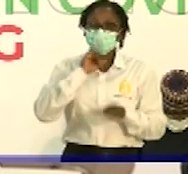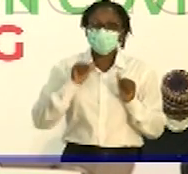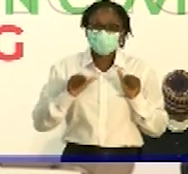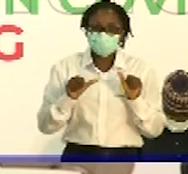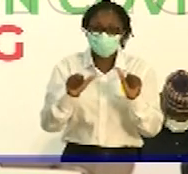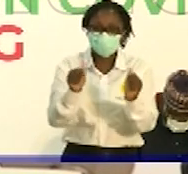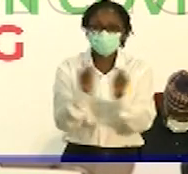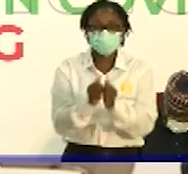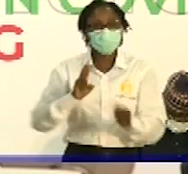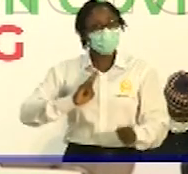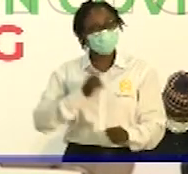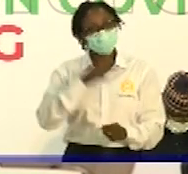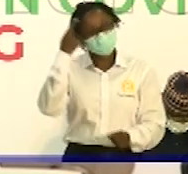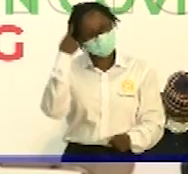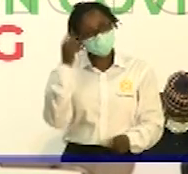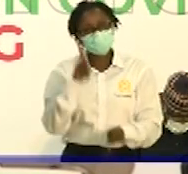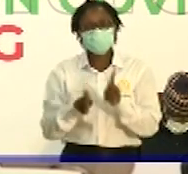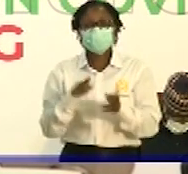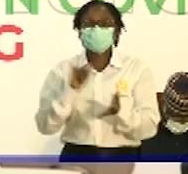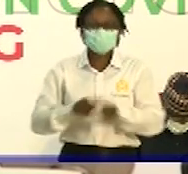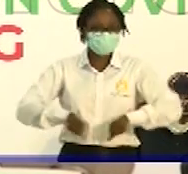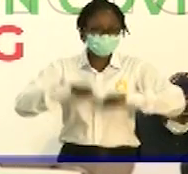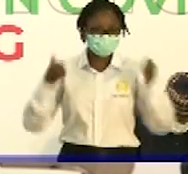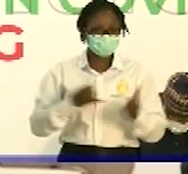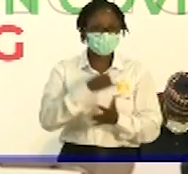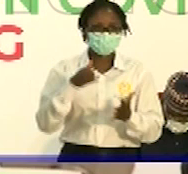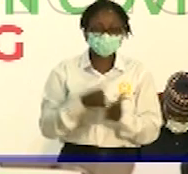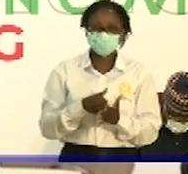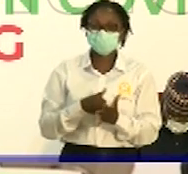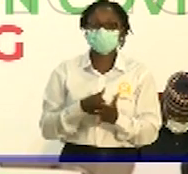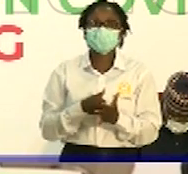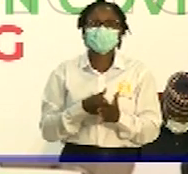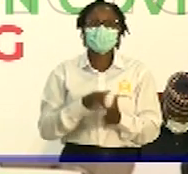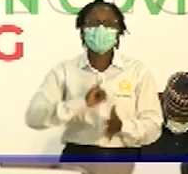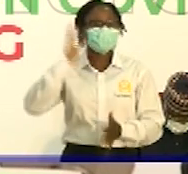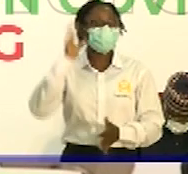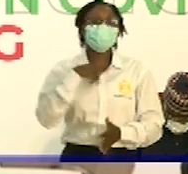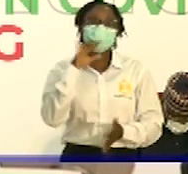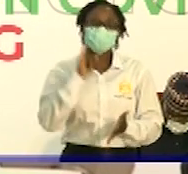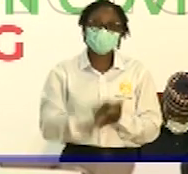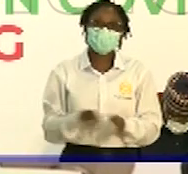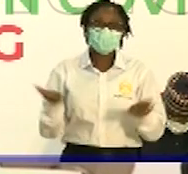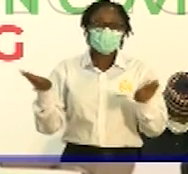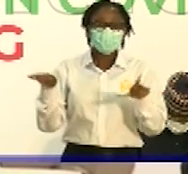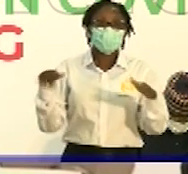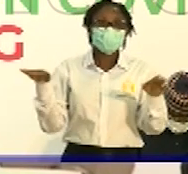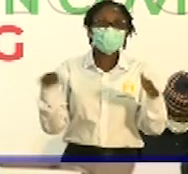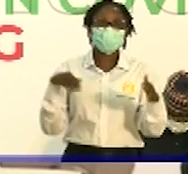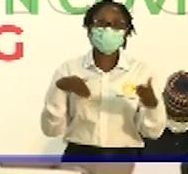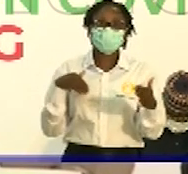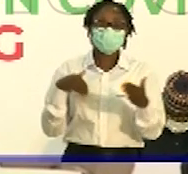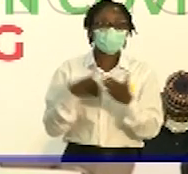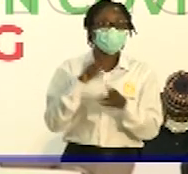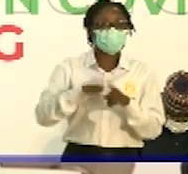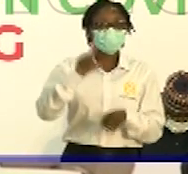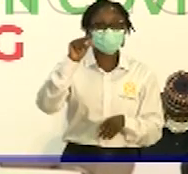us. For those who continue to deny the existence of COVID, I would say that close to 20 million people cannot be